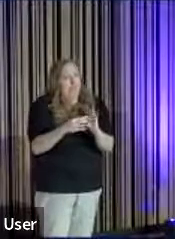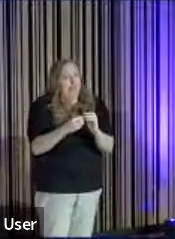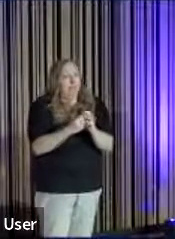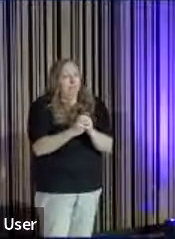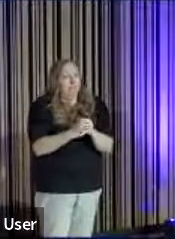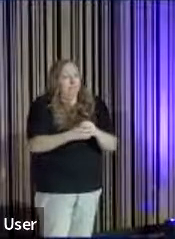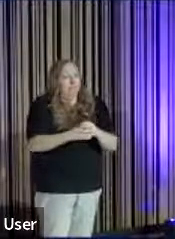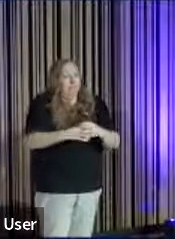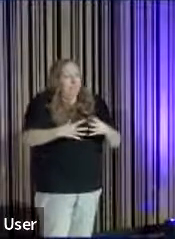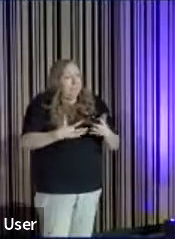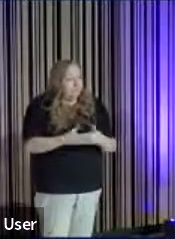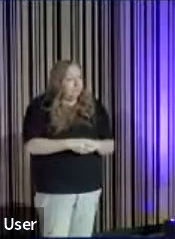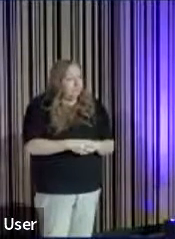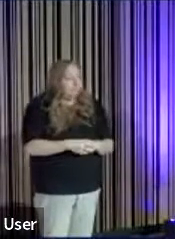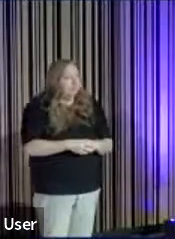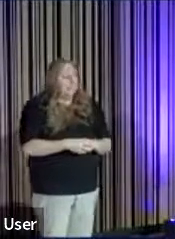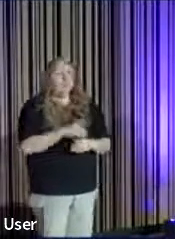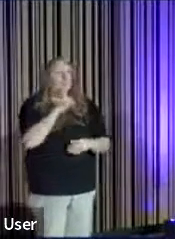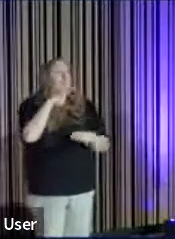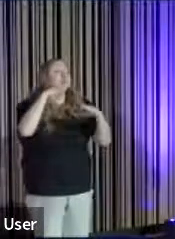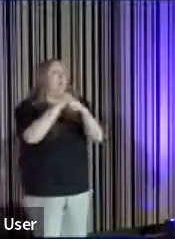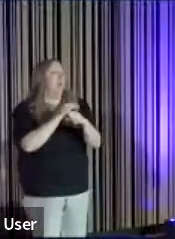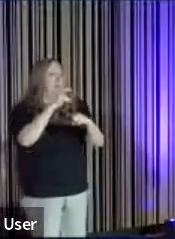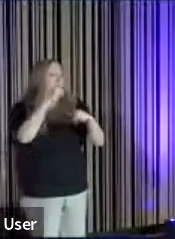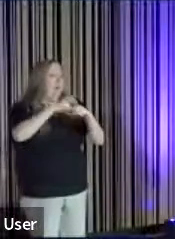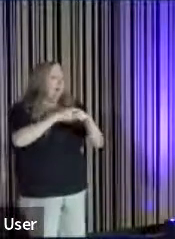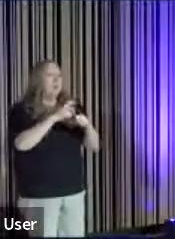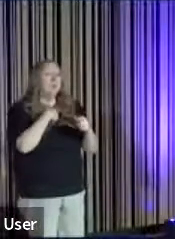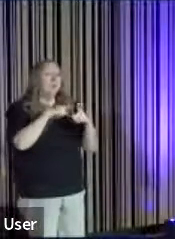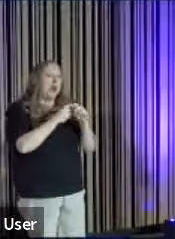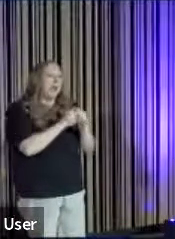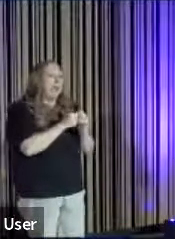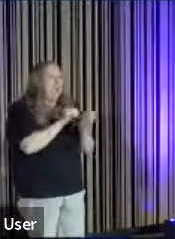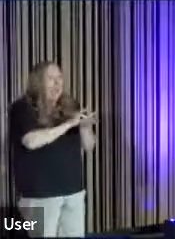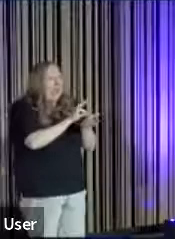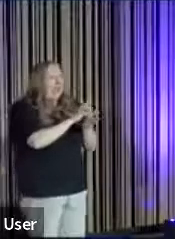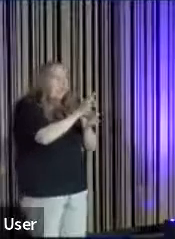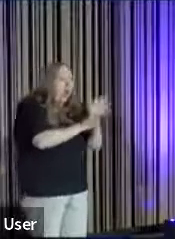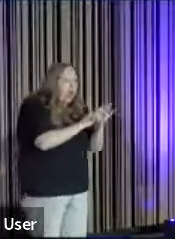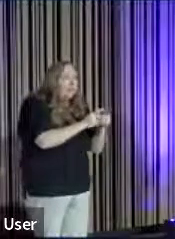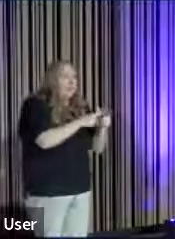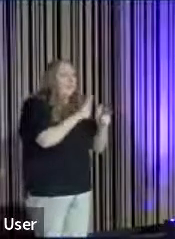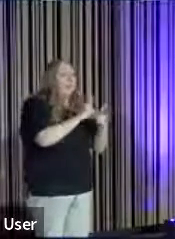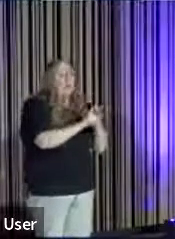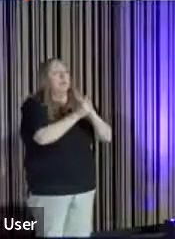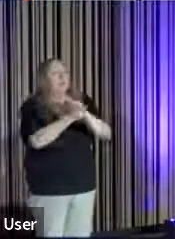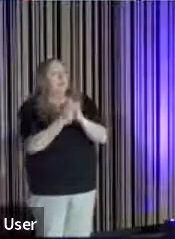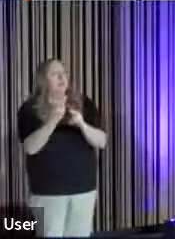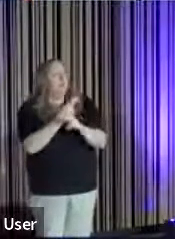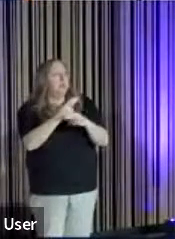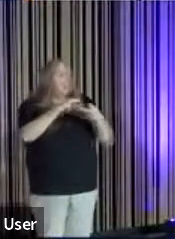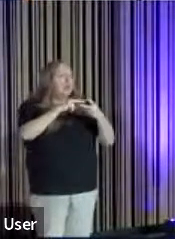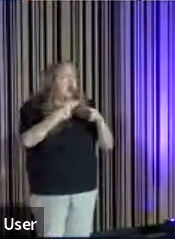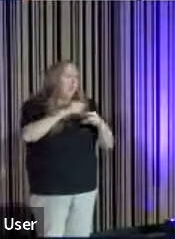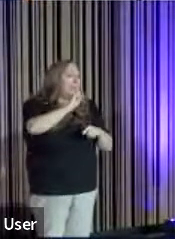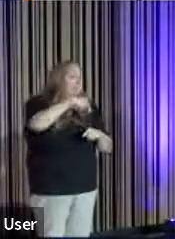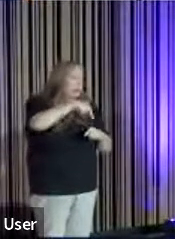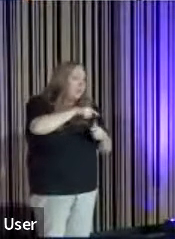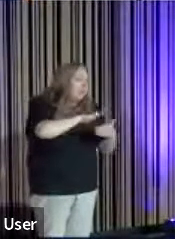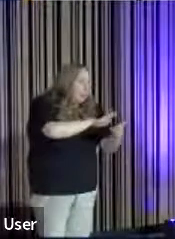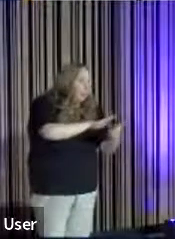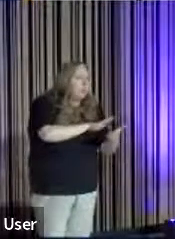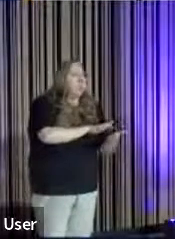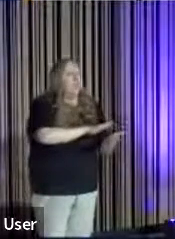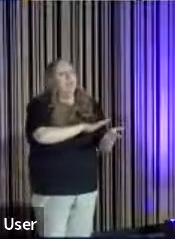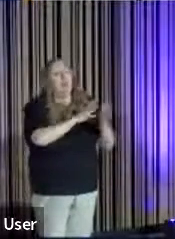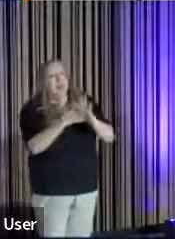So just to summarize the virus part, we started counting dots. We shifted instead to using genomic sequence approaches. We